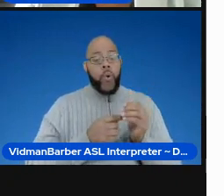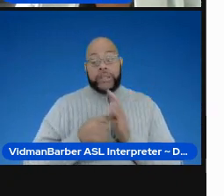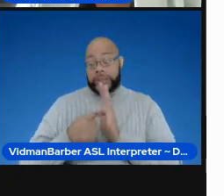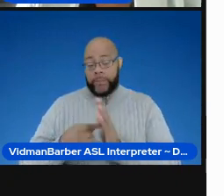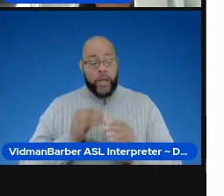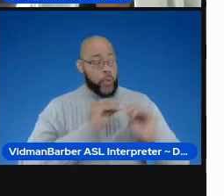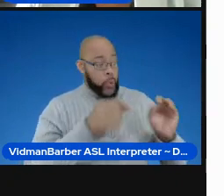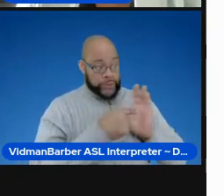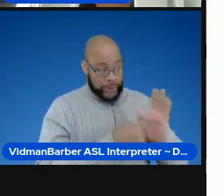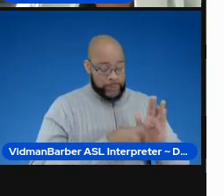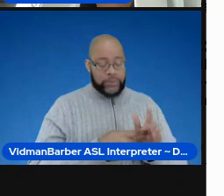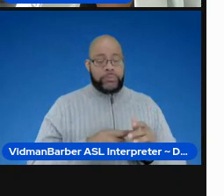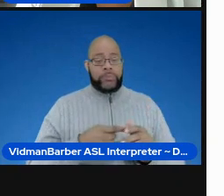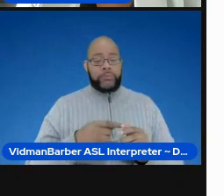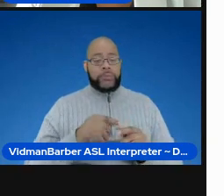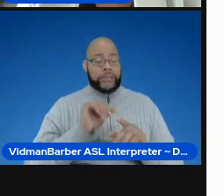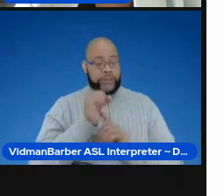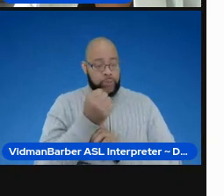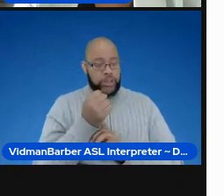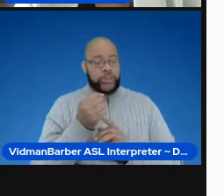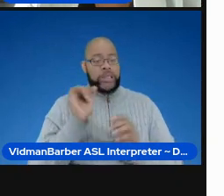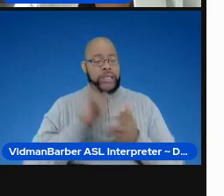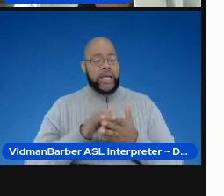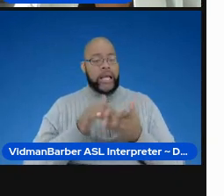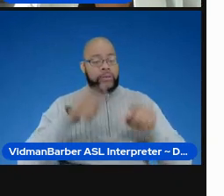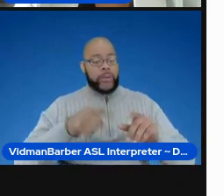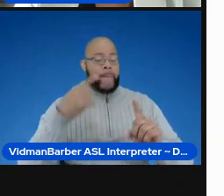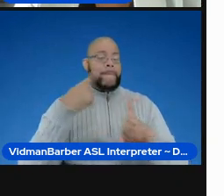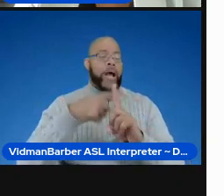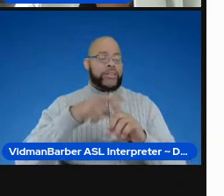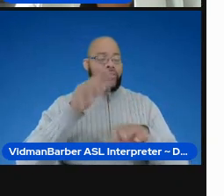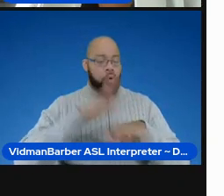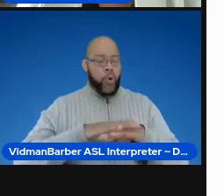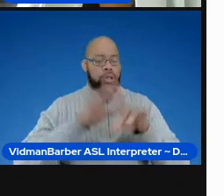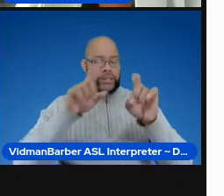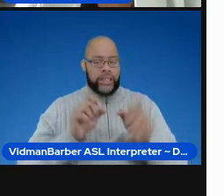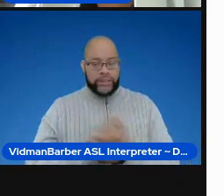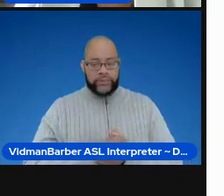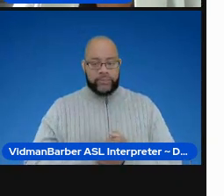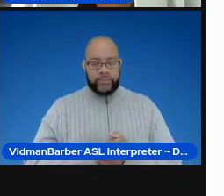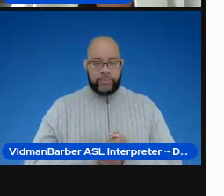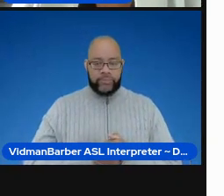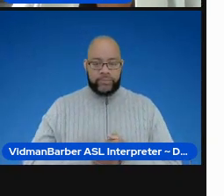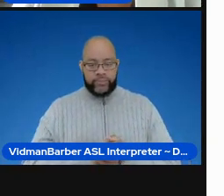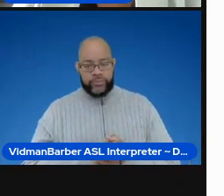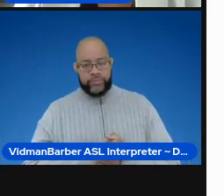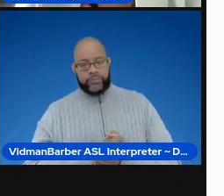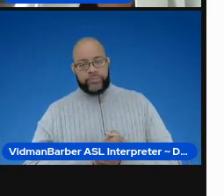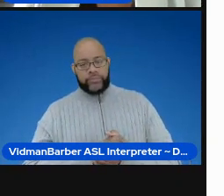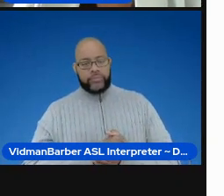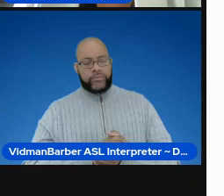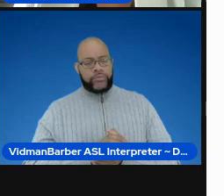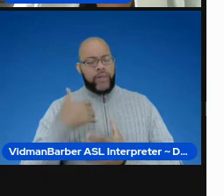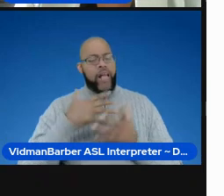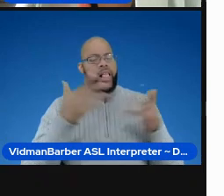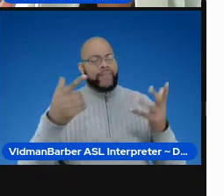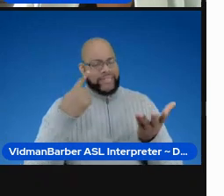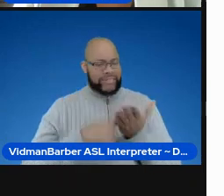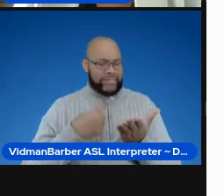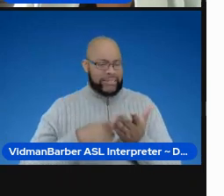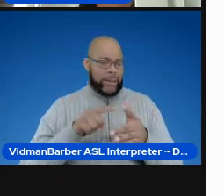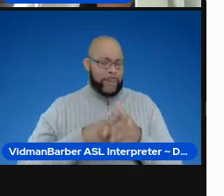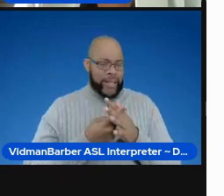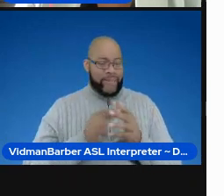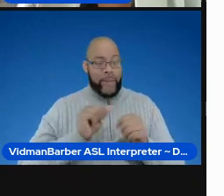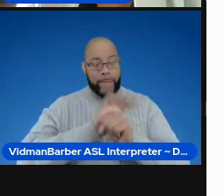asymptomatic cases would turn out positive on a serological test. And there was a lot of discussion at the beginning